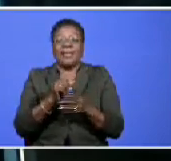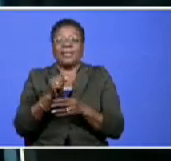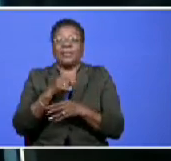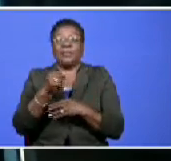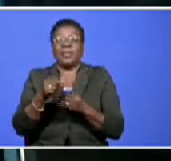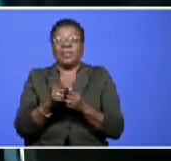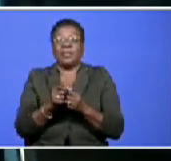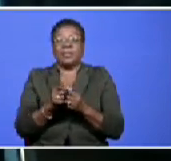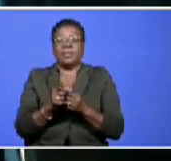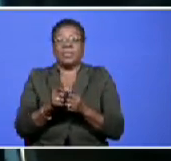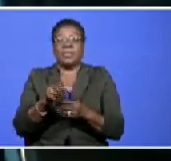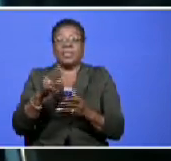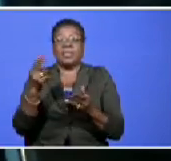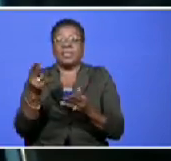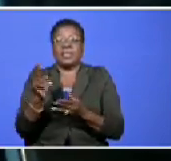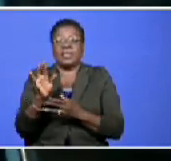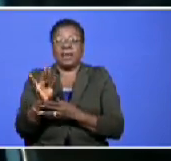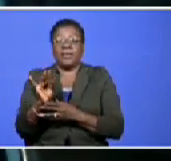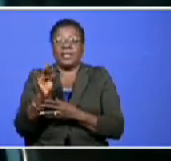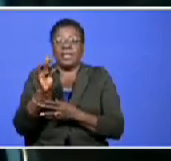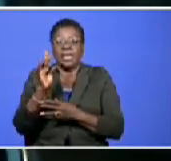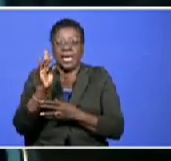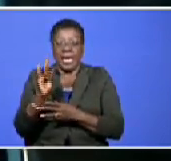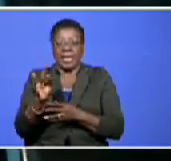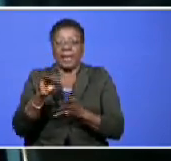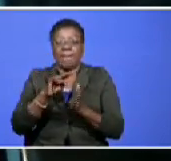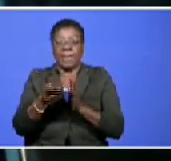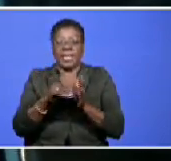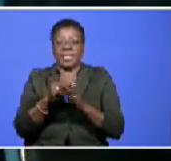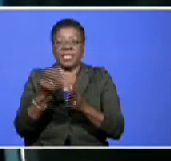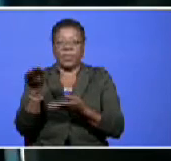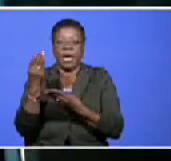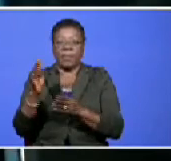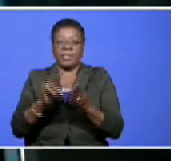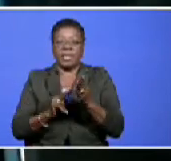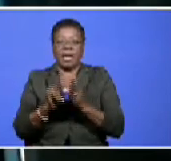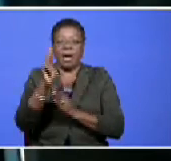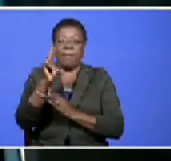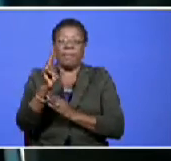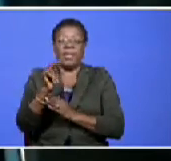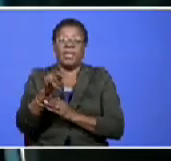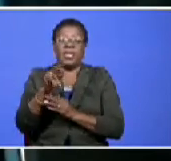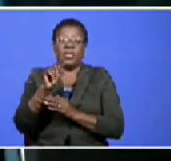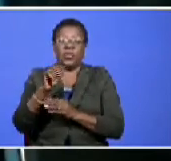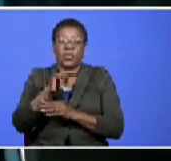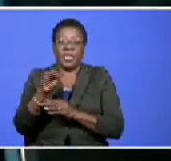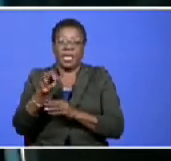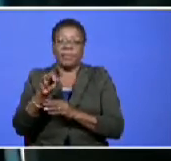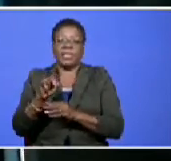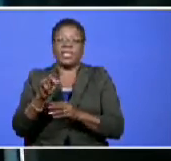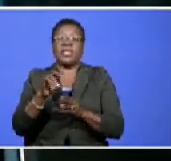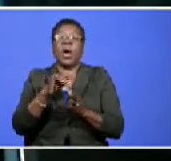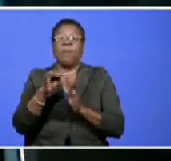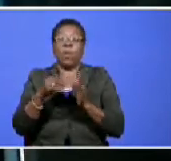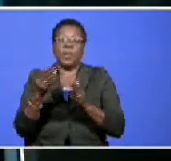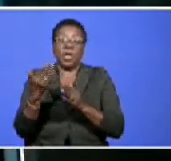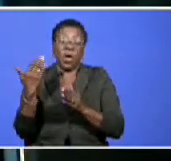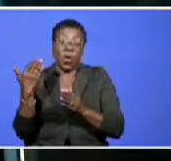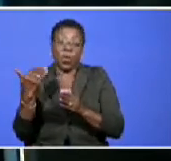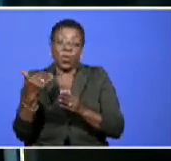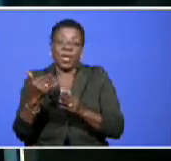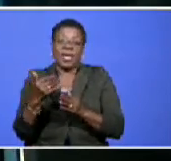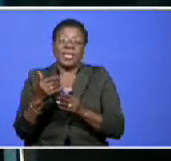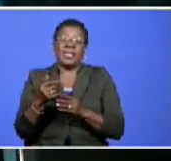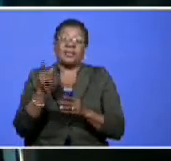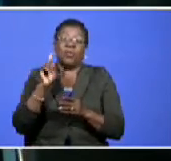put it home. And then in the 78th minute, it was Cameron Hell putting the Bahamas up 2-0. But just a moment ago, Bonaire pulling one